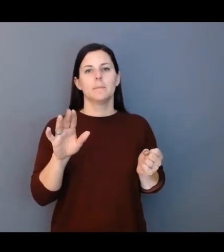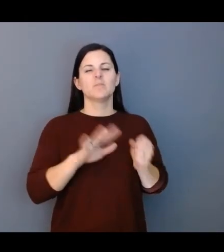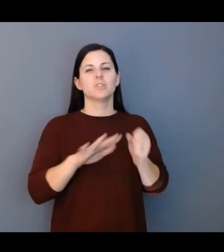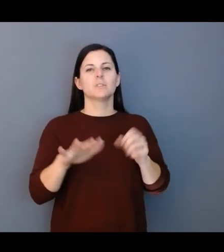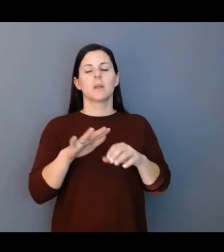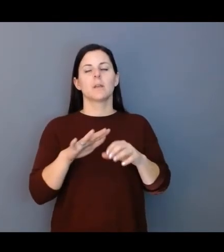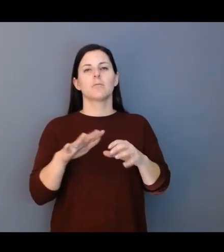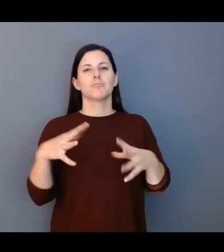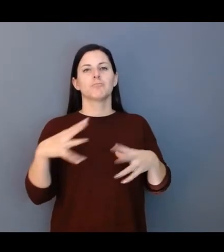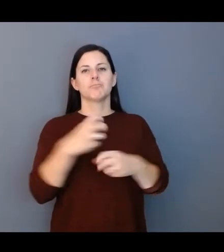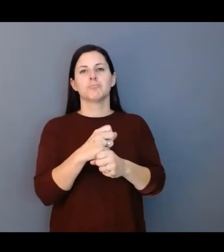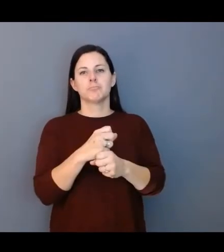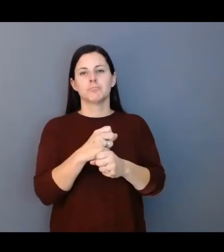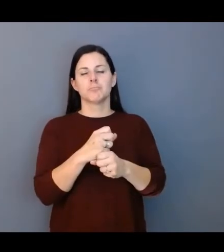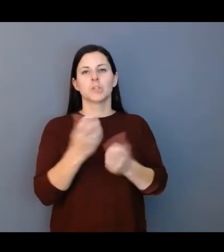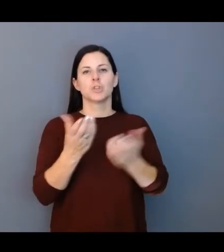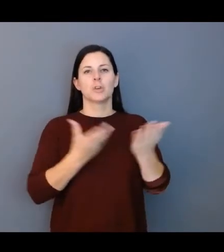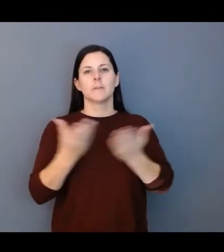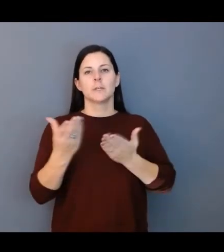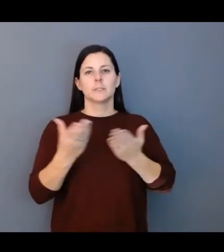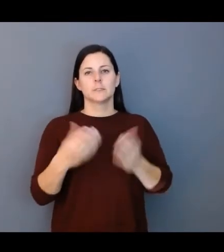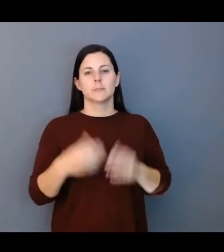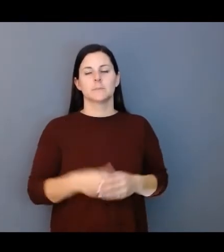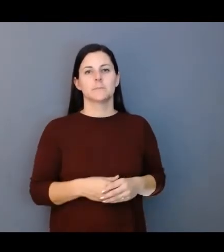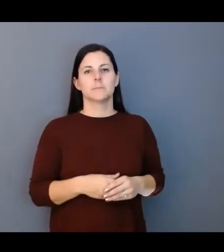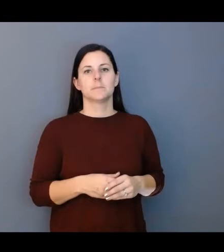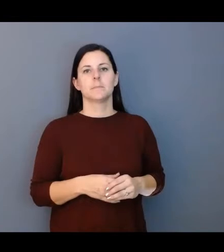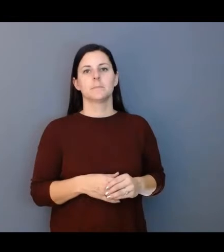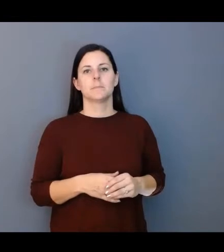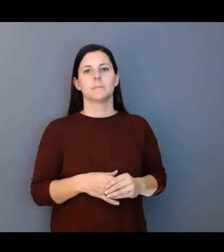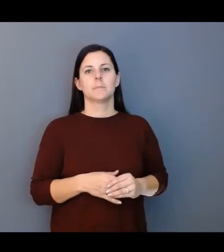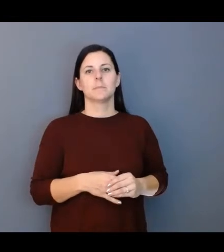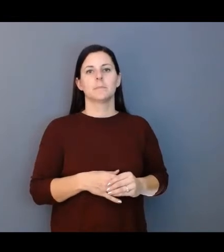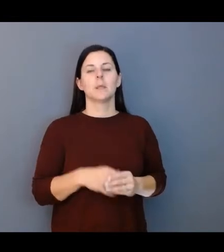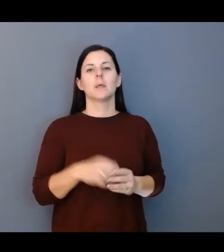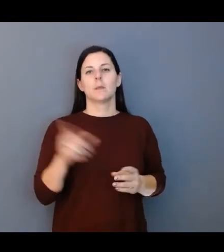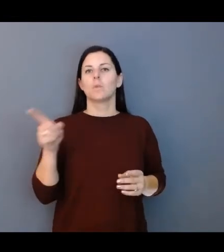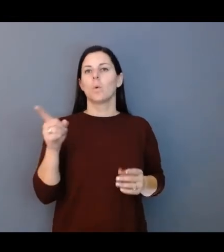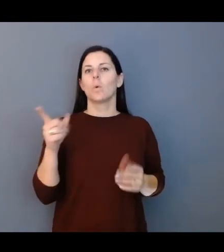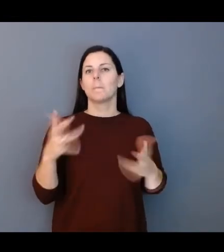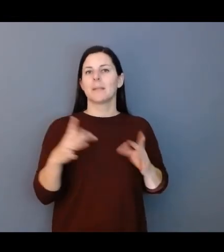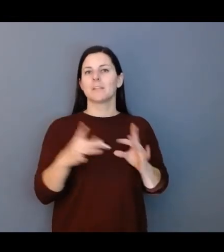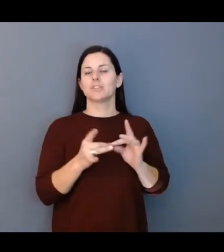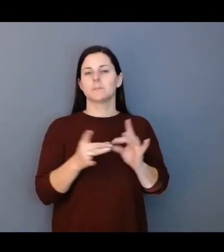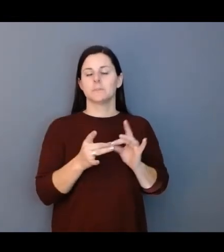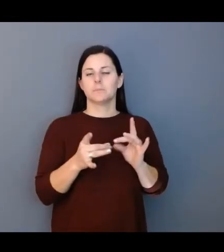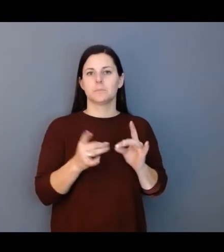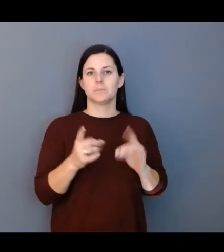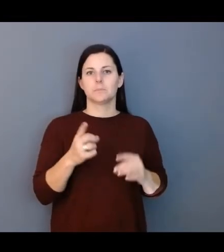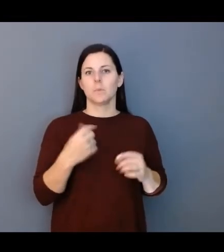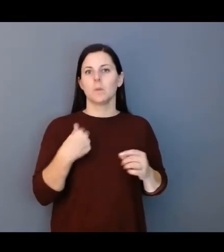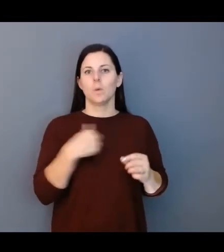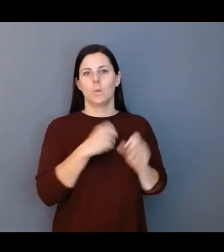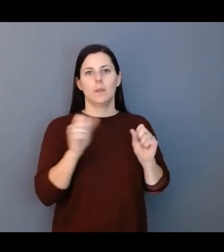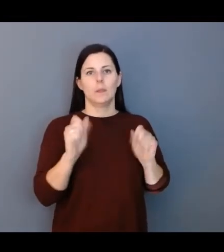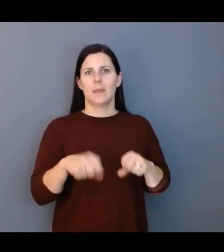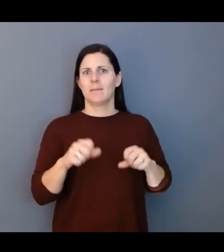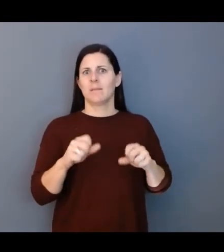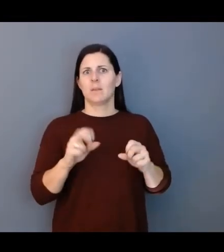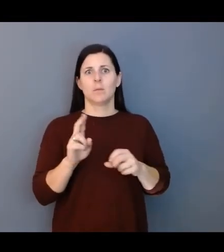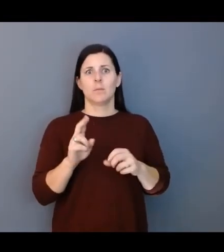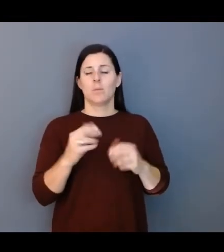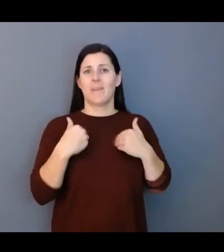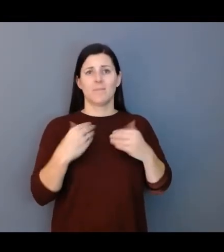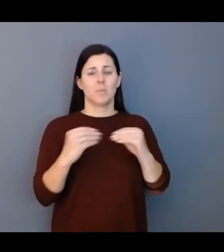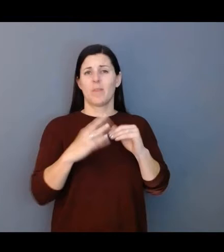the brief overview about this particular service that we are launching. So like Santosh mentioned, we are able to work on all